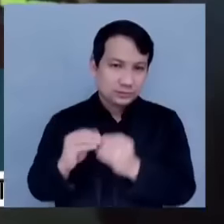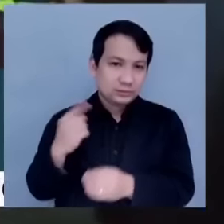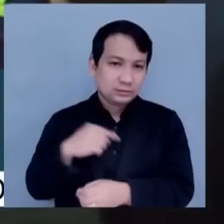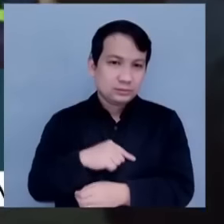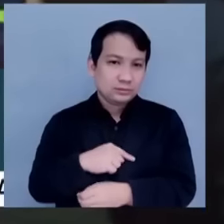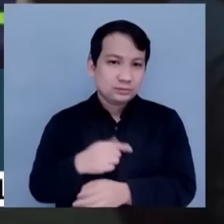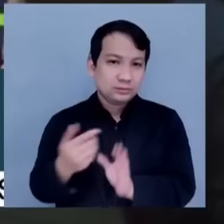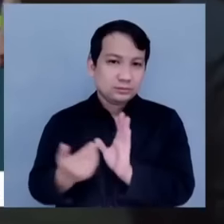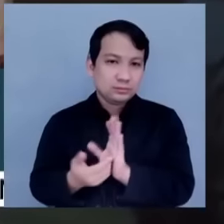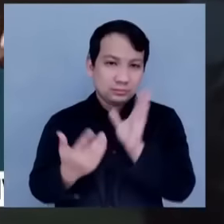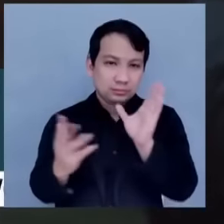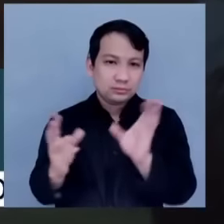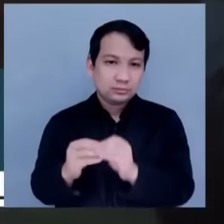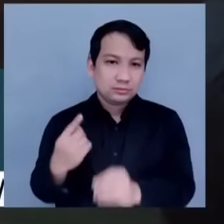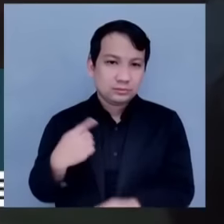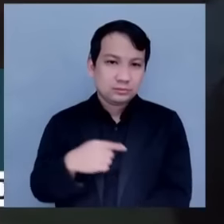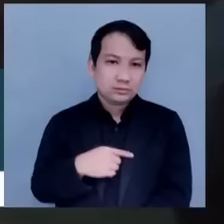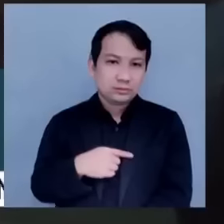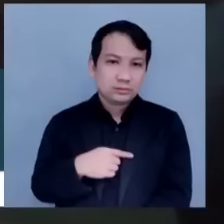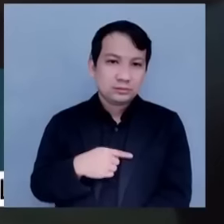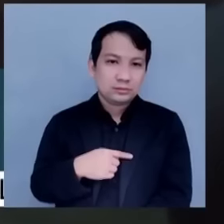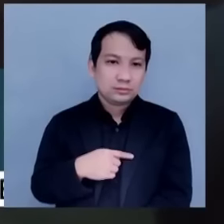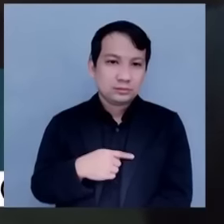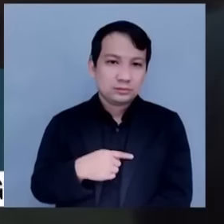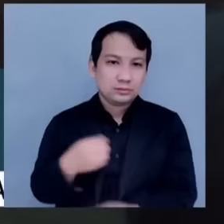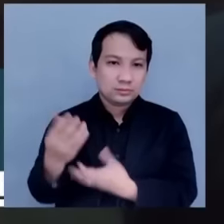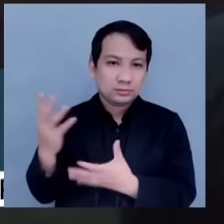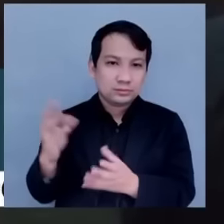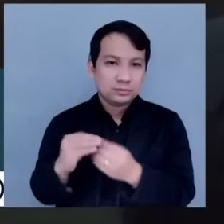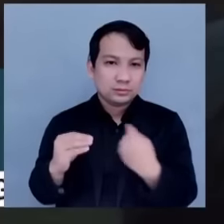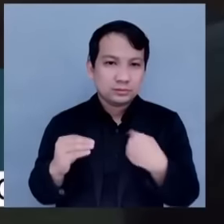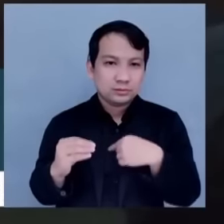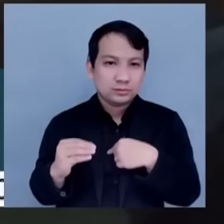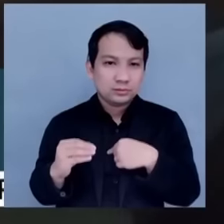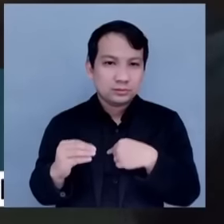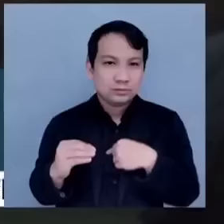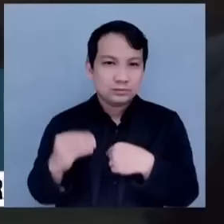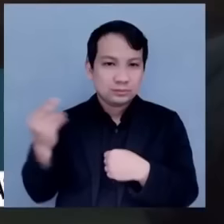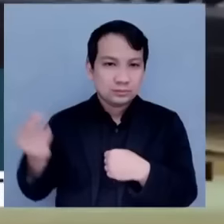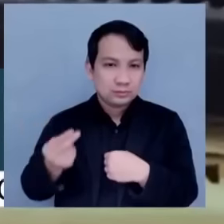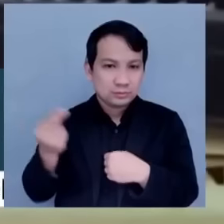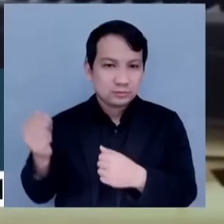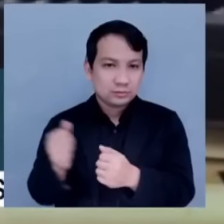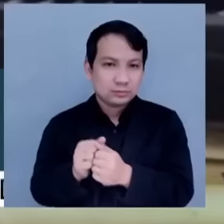how capable yung facility na yan because history